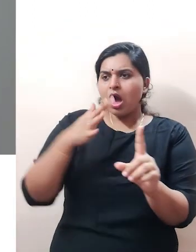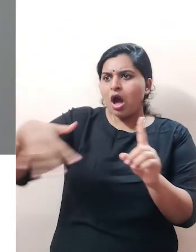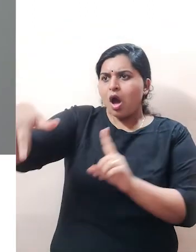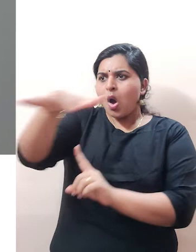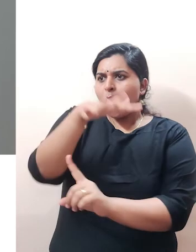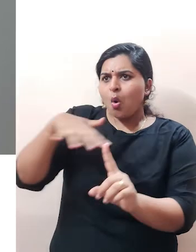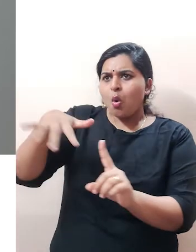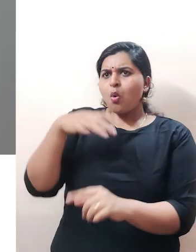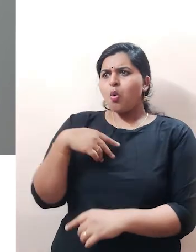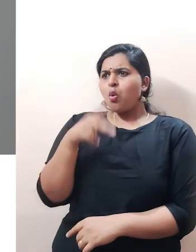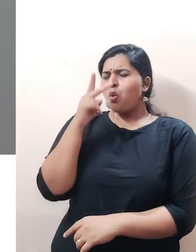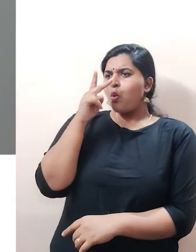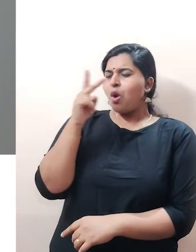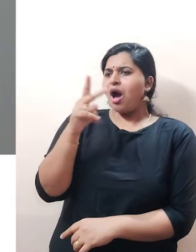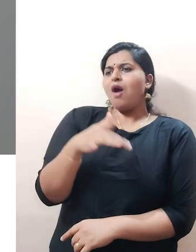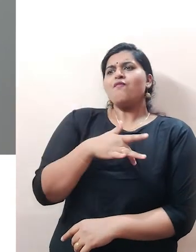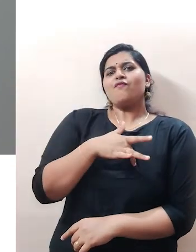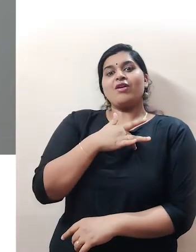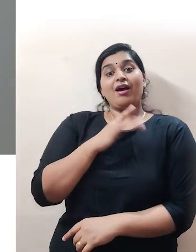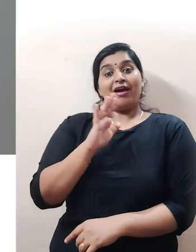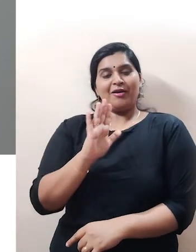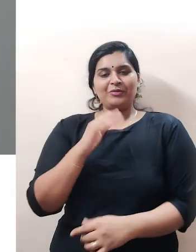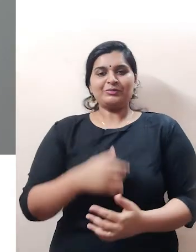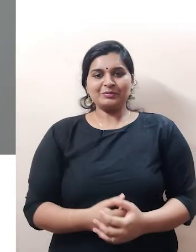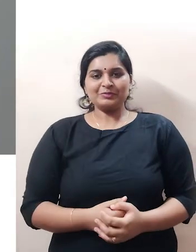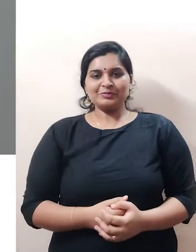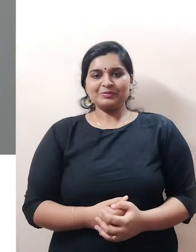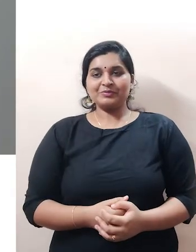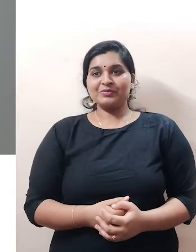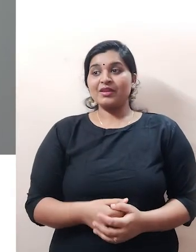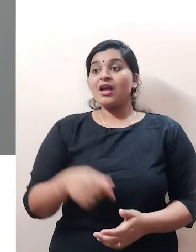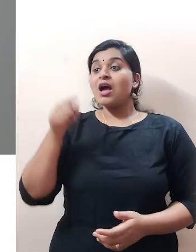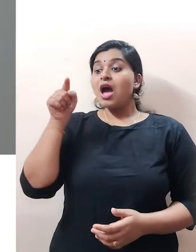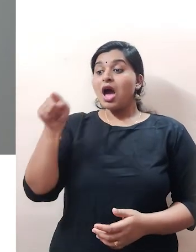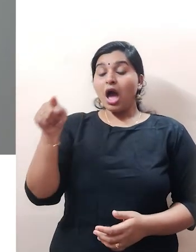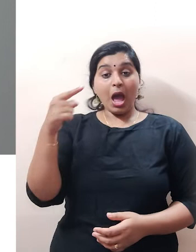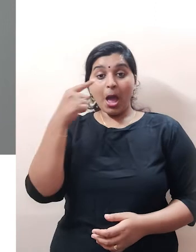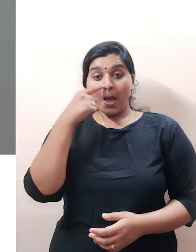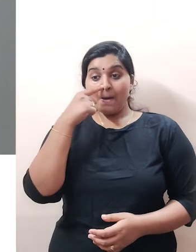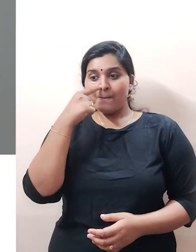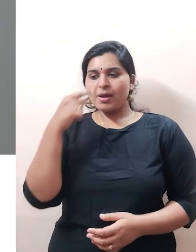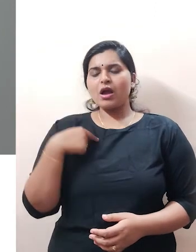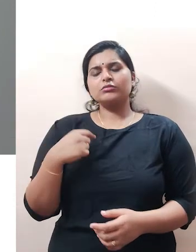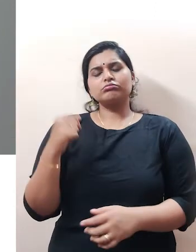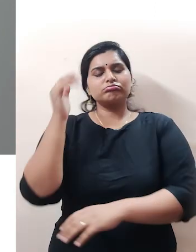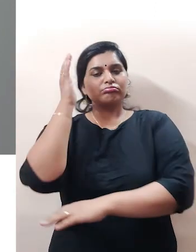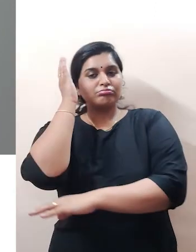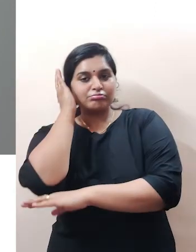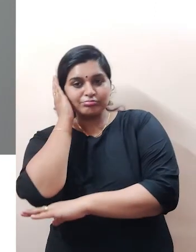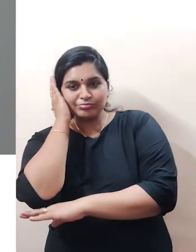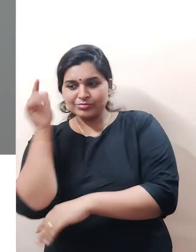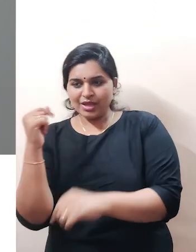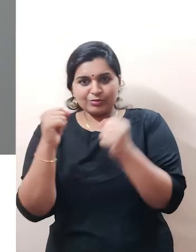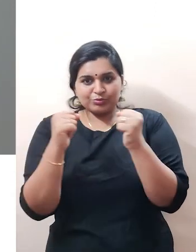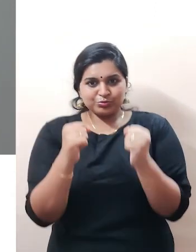and the psychology of absorption, underscored in this picture by the theme of reading. Antoinette Arnoux looks up